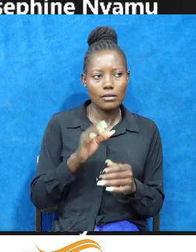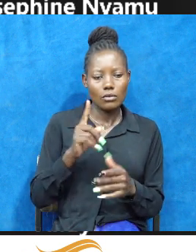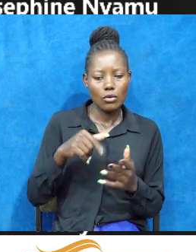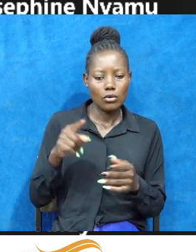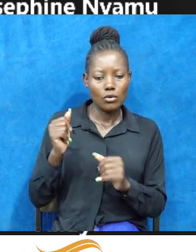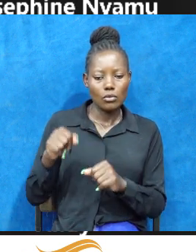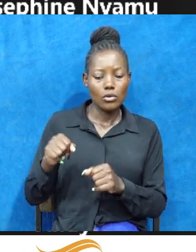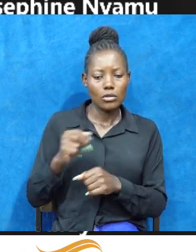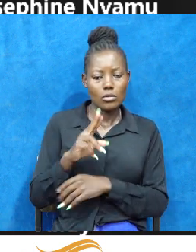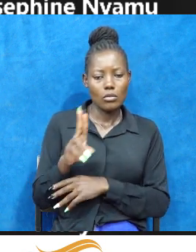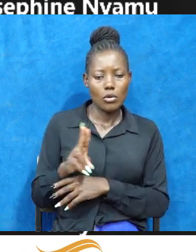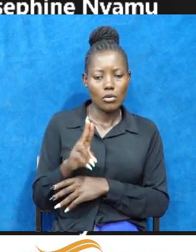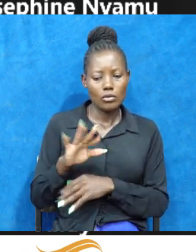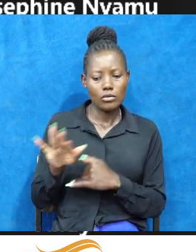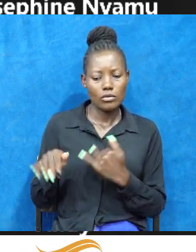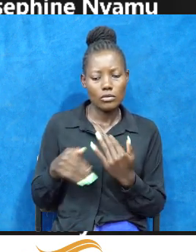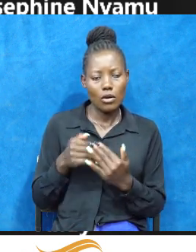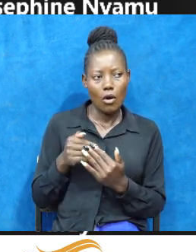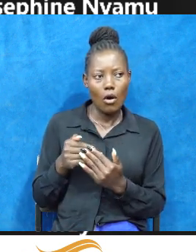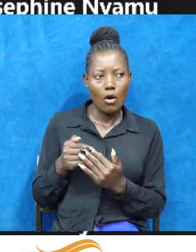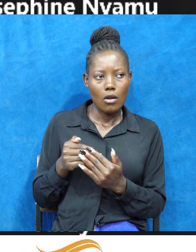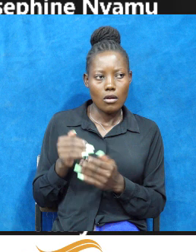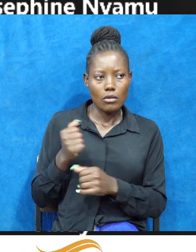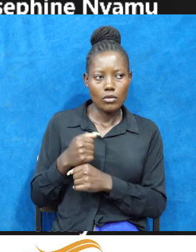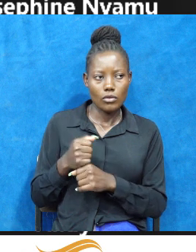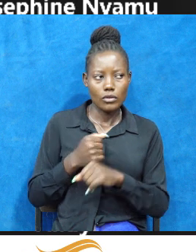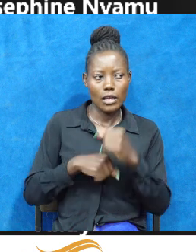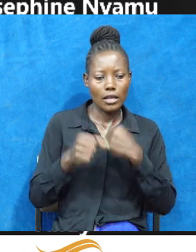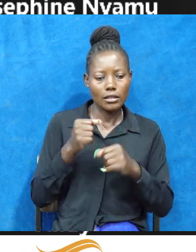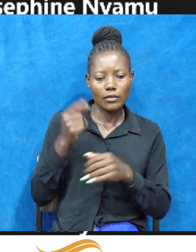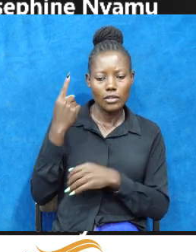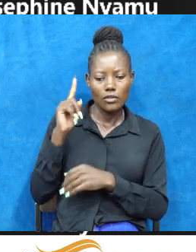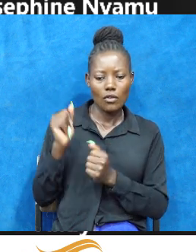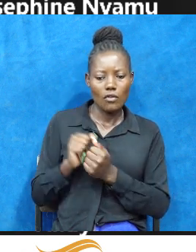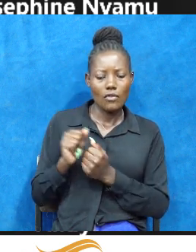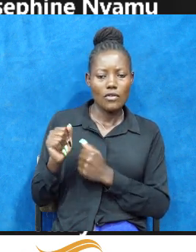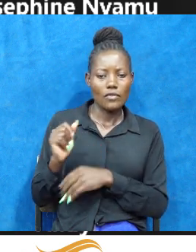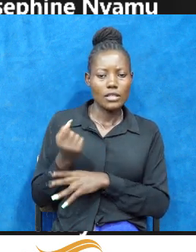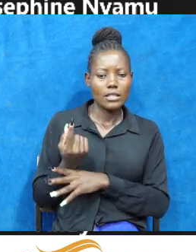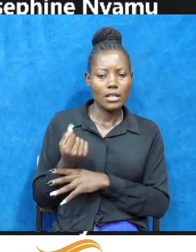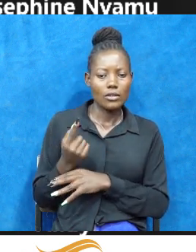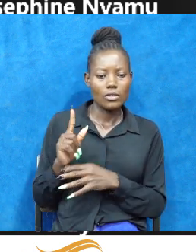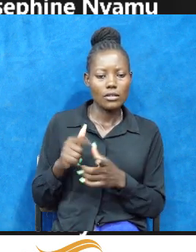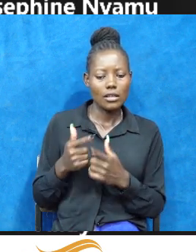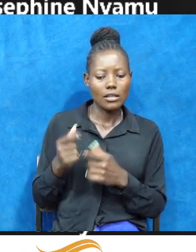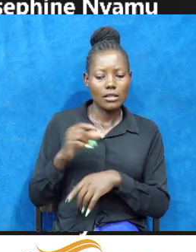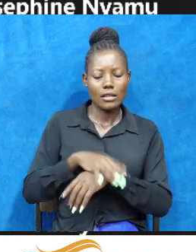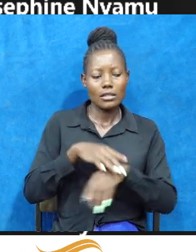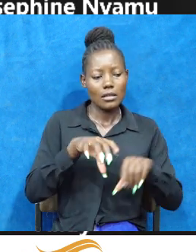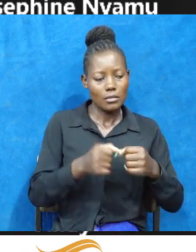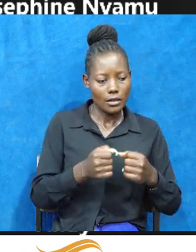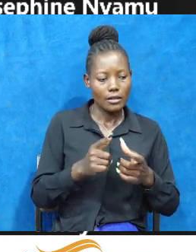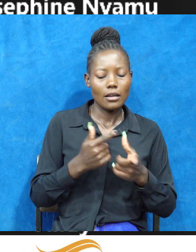use. All of these are viable. You do the activity for 15 seconds and take a 15 second break, then do it